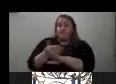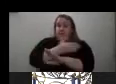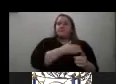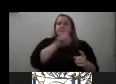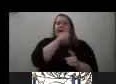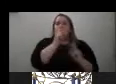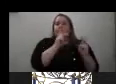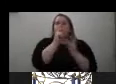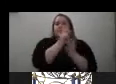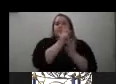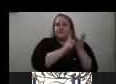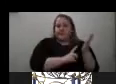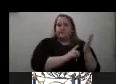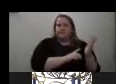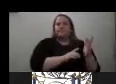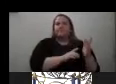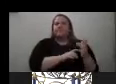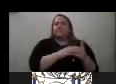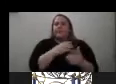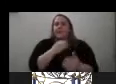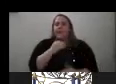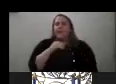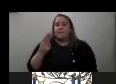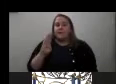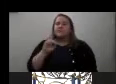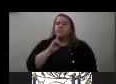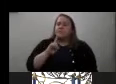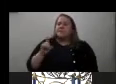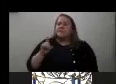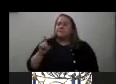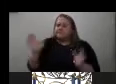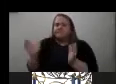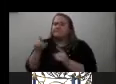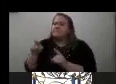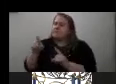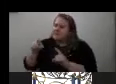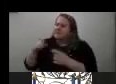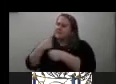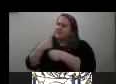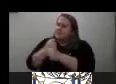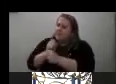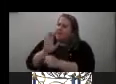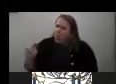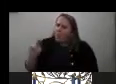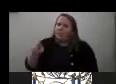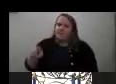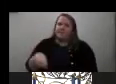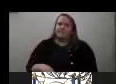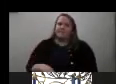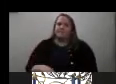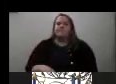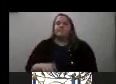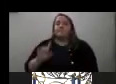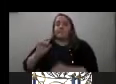by other designers, and George Balanchine really encouraged her to create her own designs. And